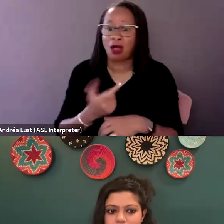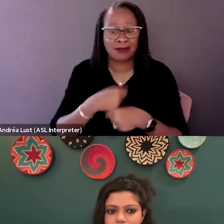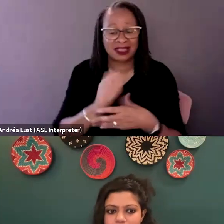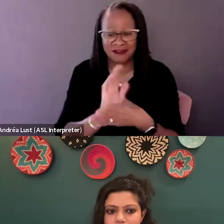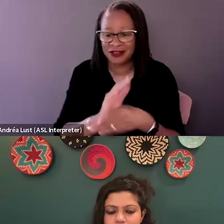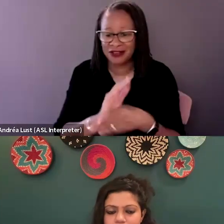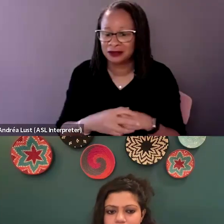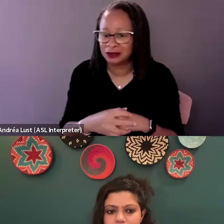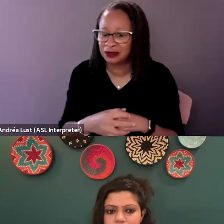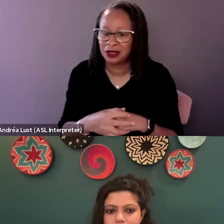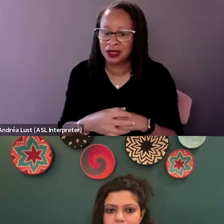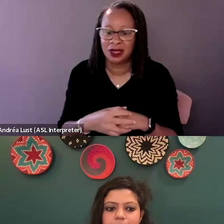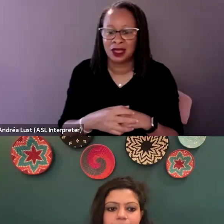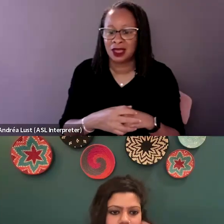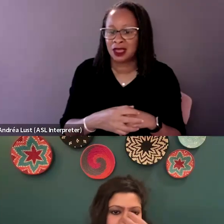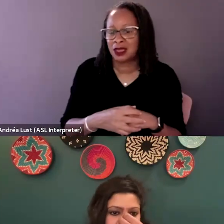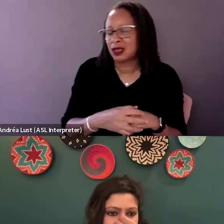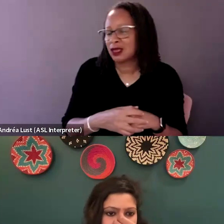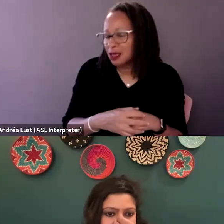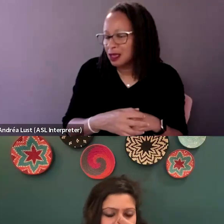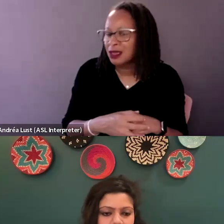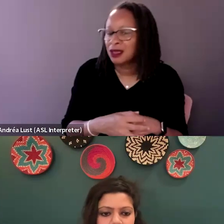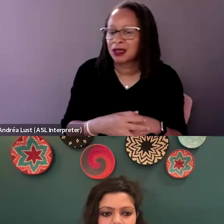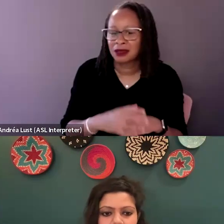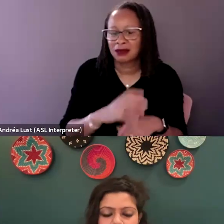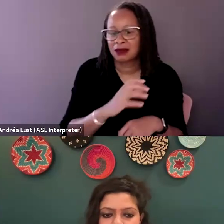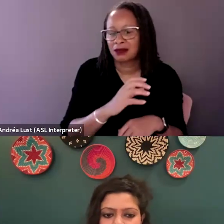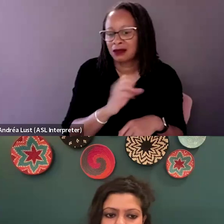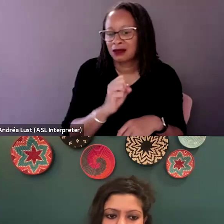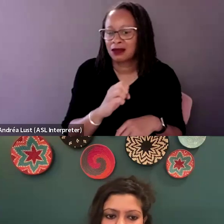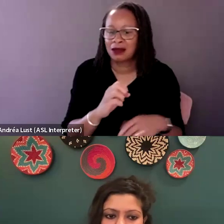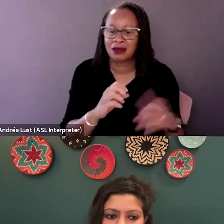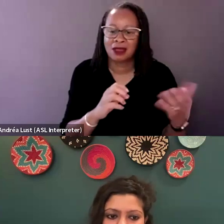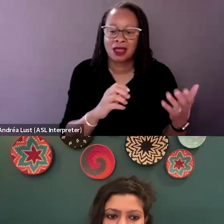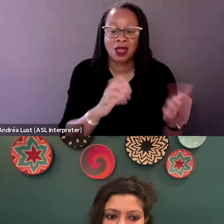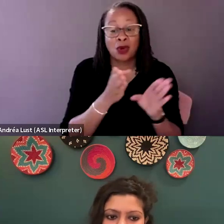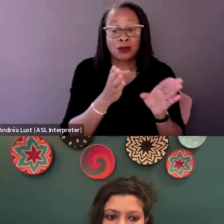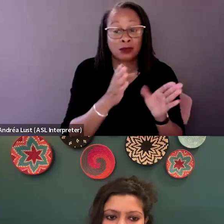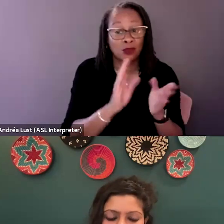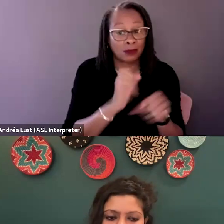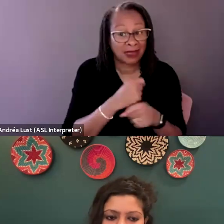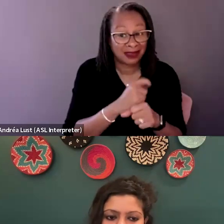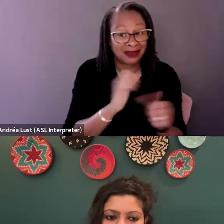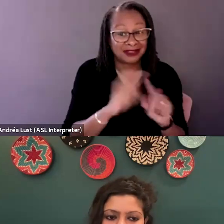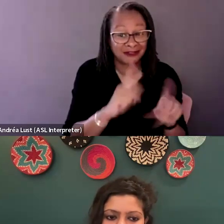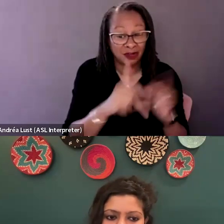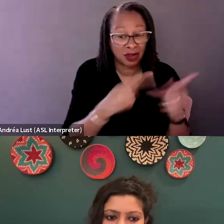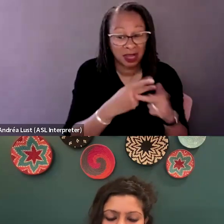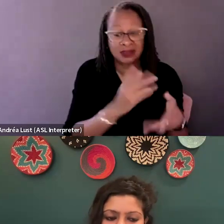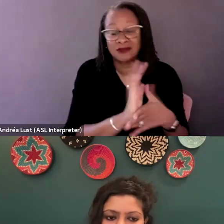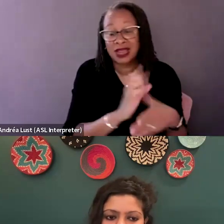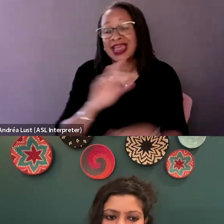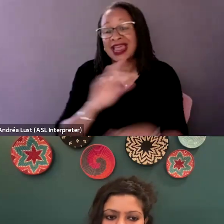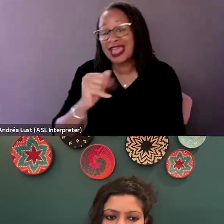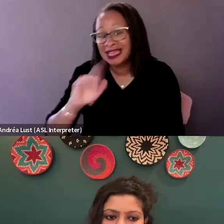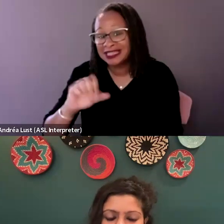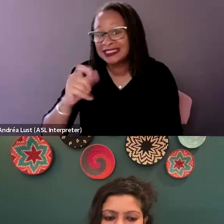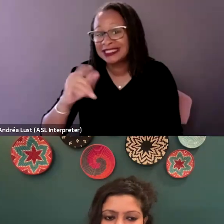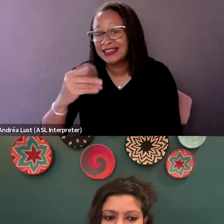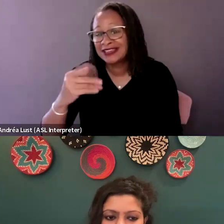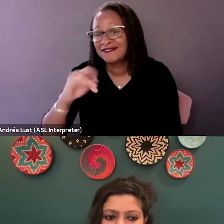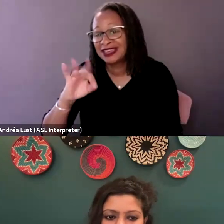funding documentaries within our country. So we have like Docage, or we have Doc Film Bazaar that opened up this year, which are your